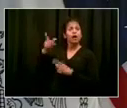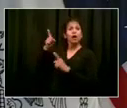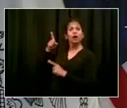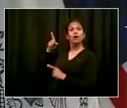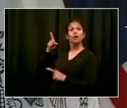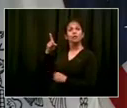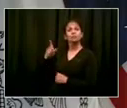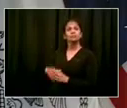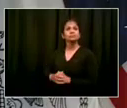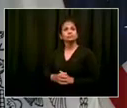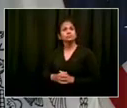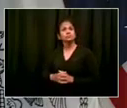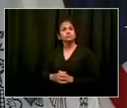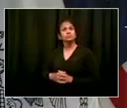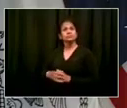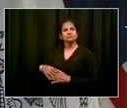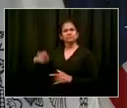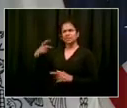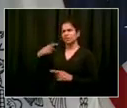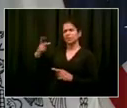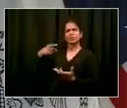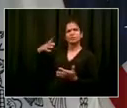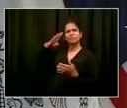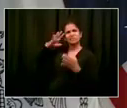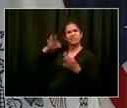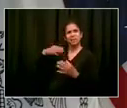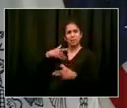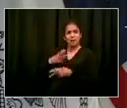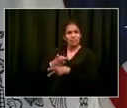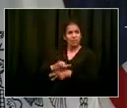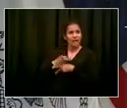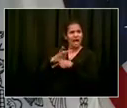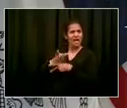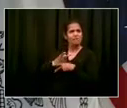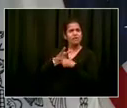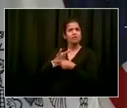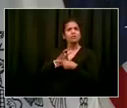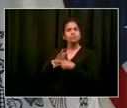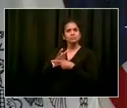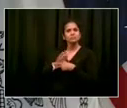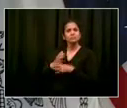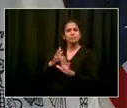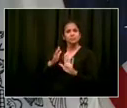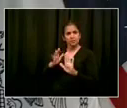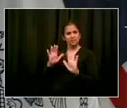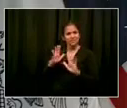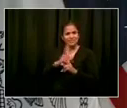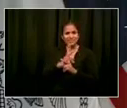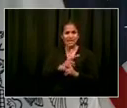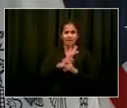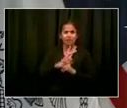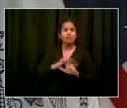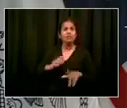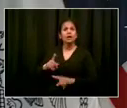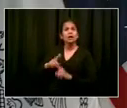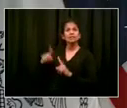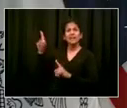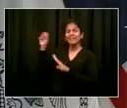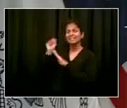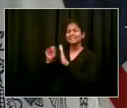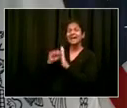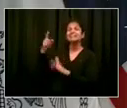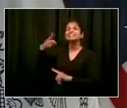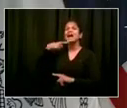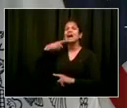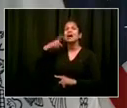I think you're right, Aaron, to say there was not a hard and fast rule in the state guidance. It was